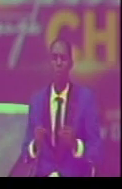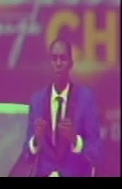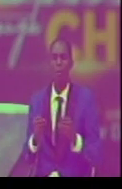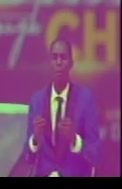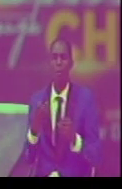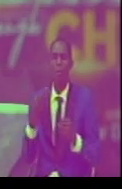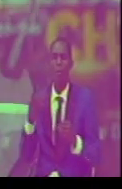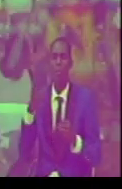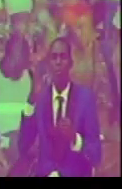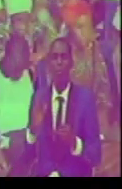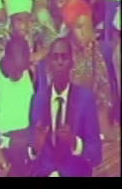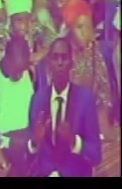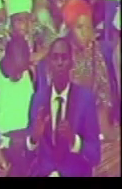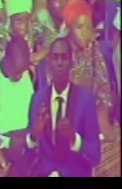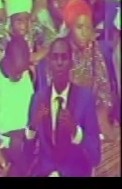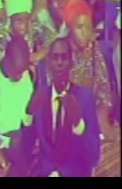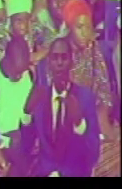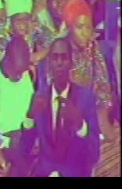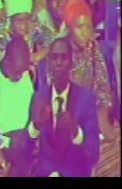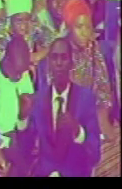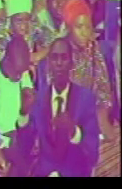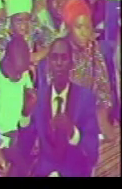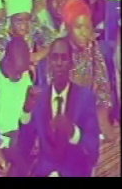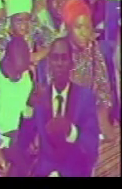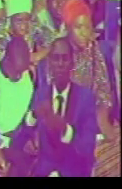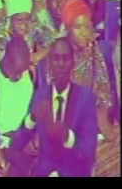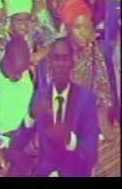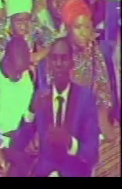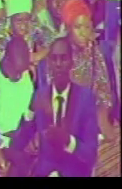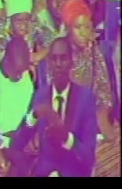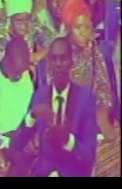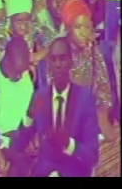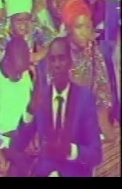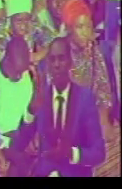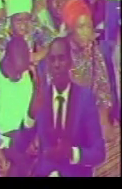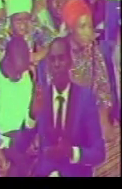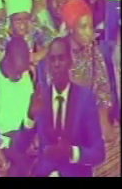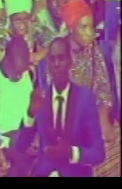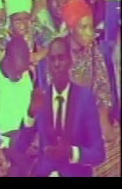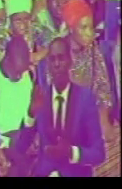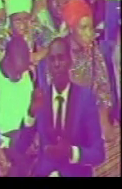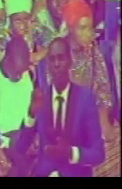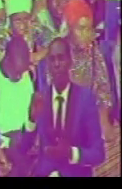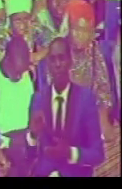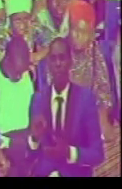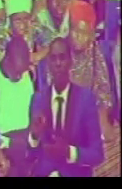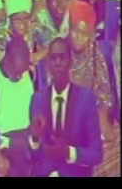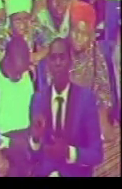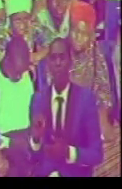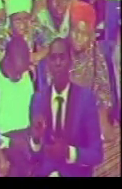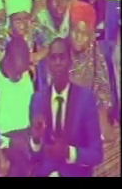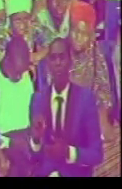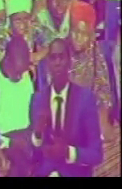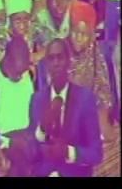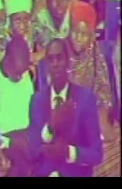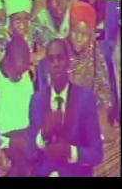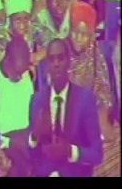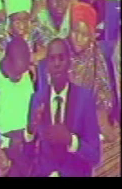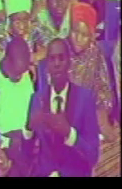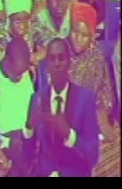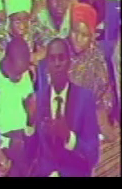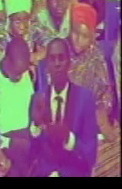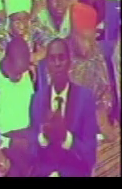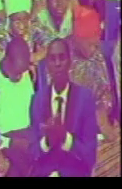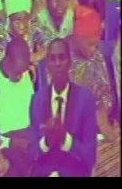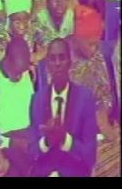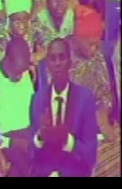power of God coming from Benin. We are going to go to Benin live, and after that,